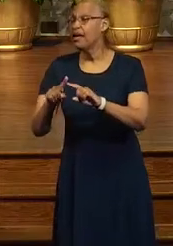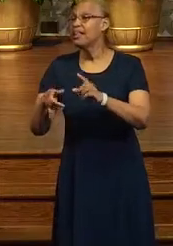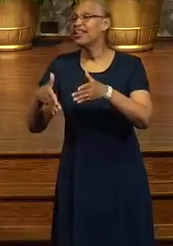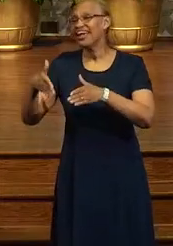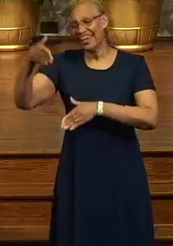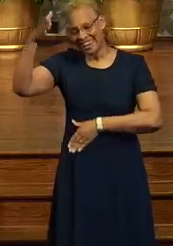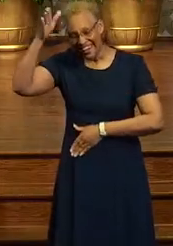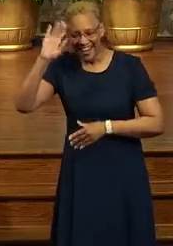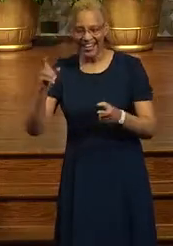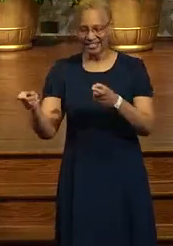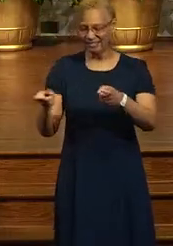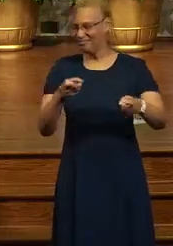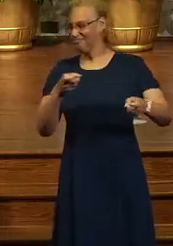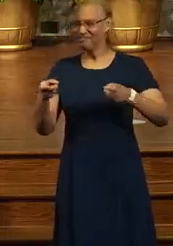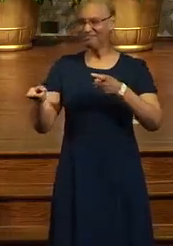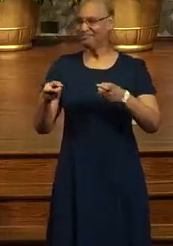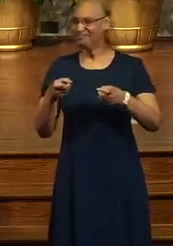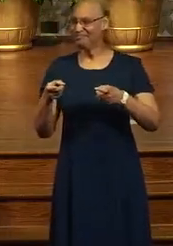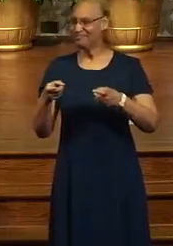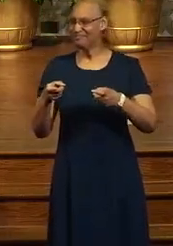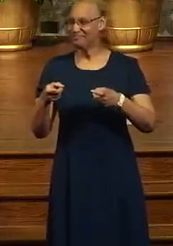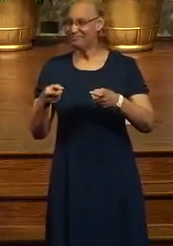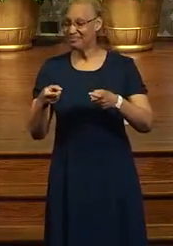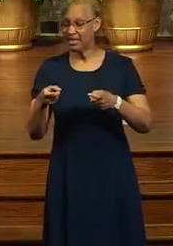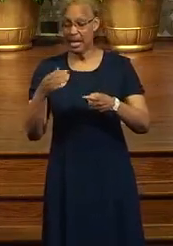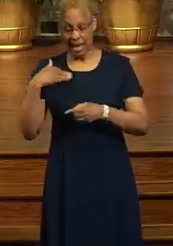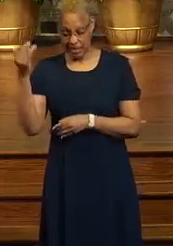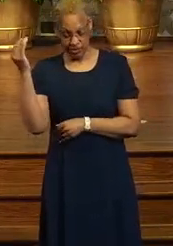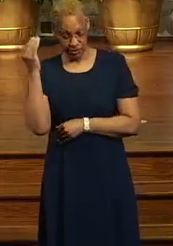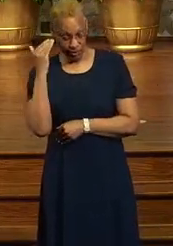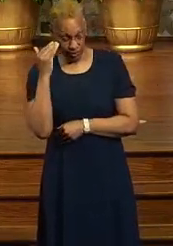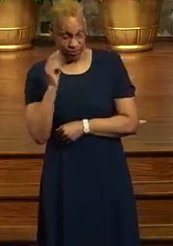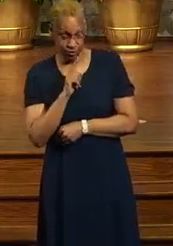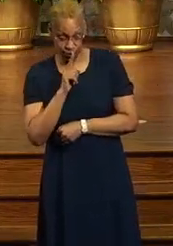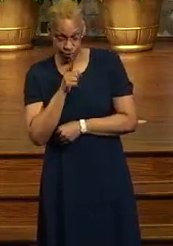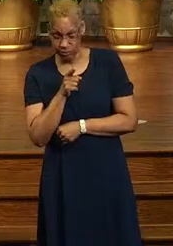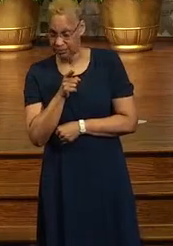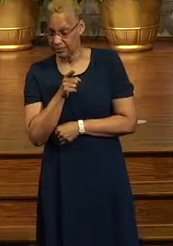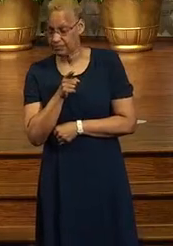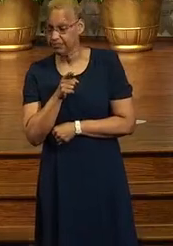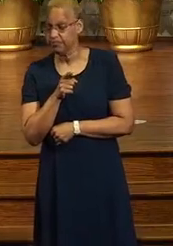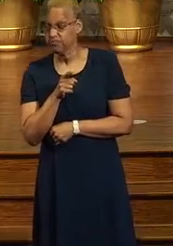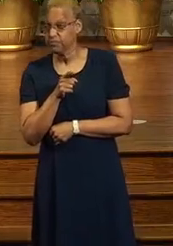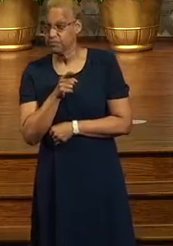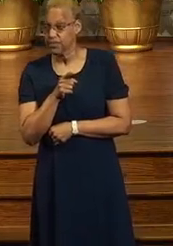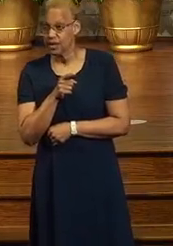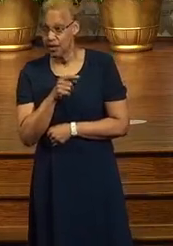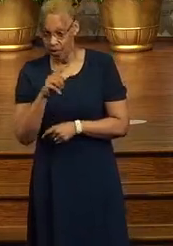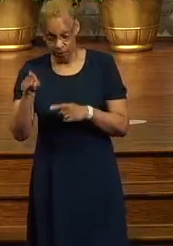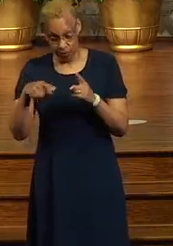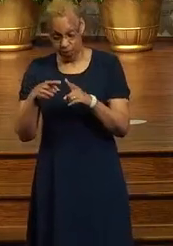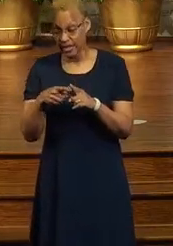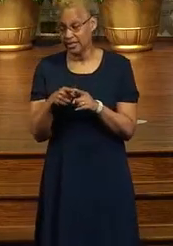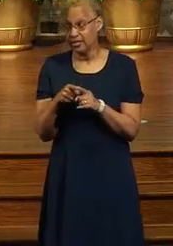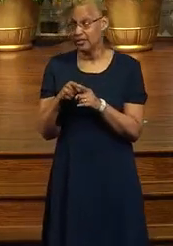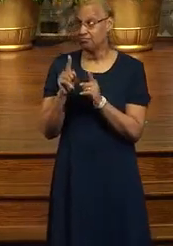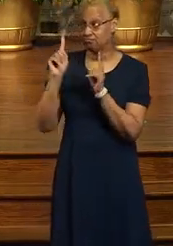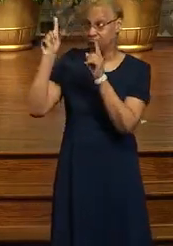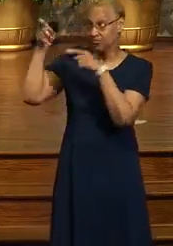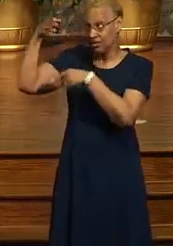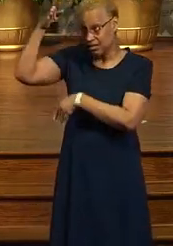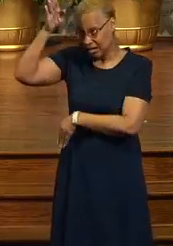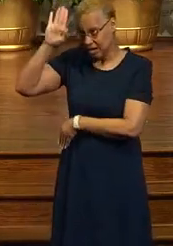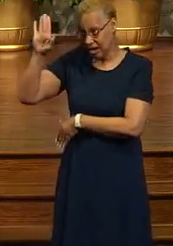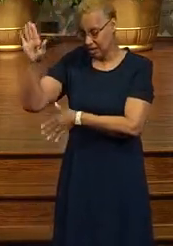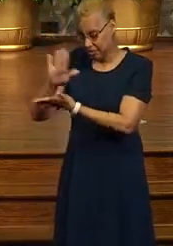his way. And I know for a fact that when you go through his car wash, you